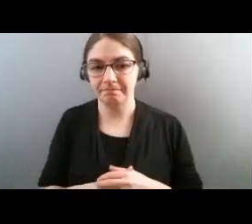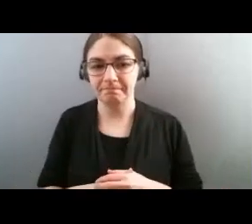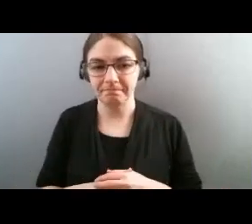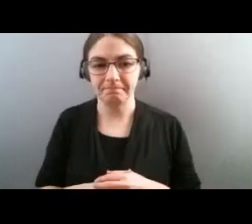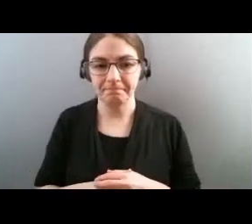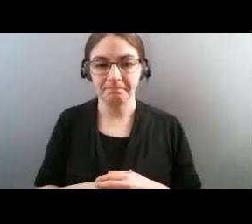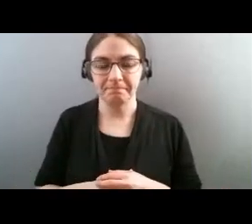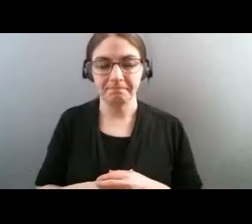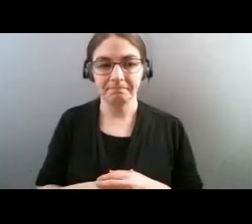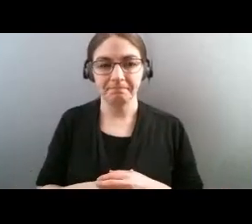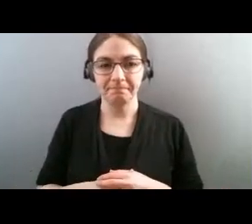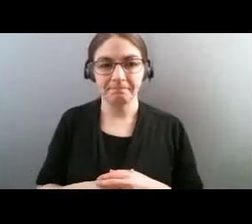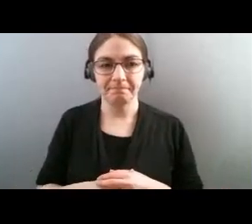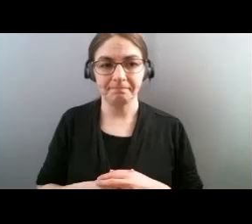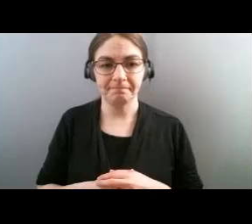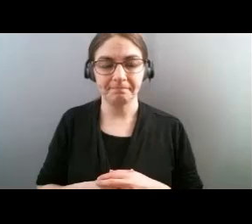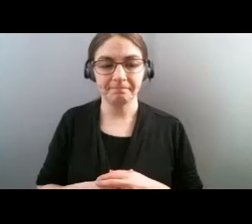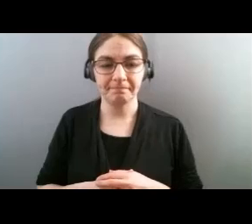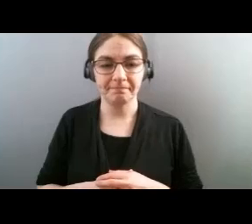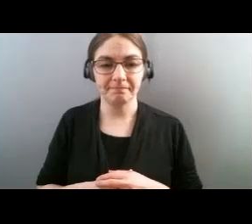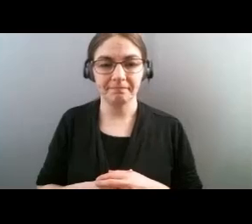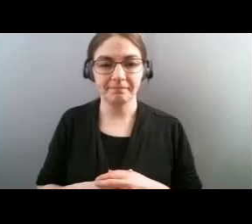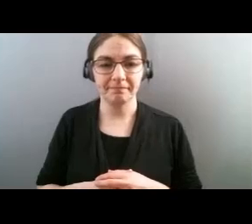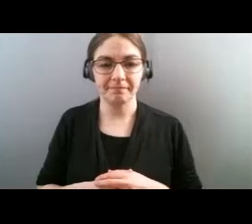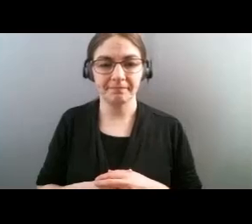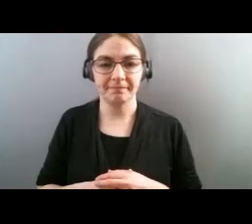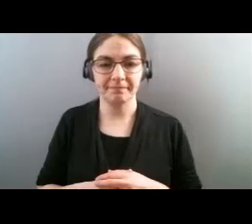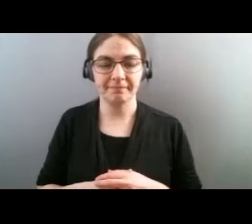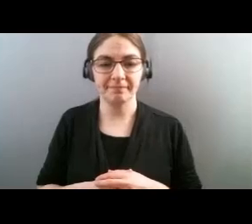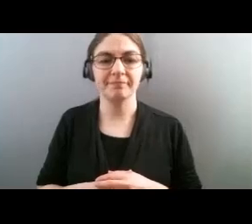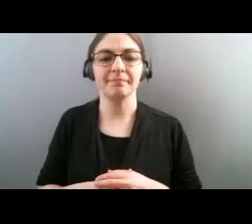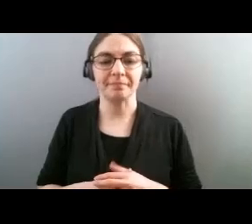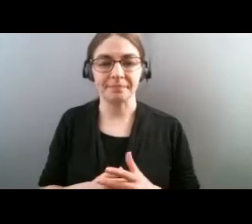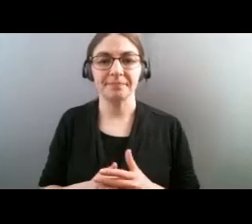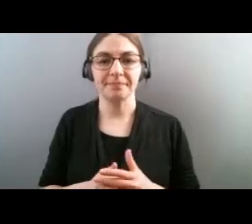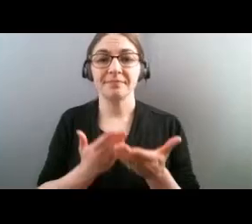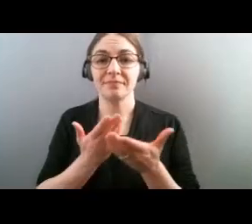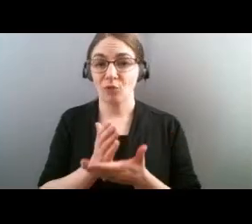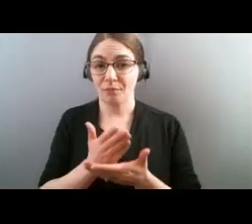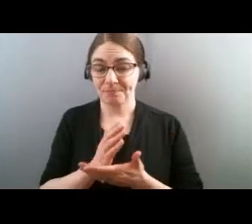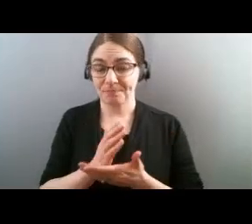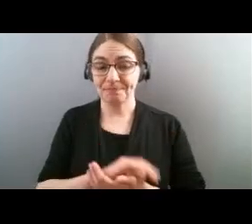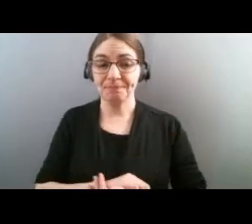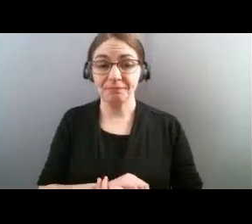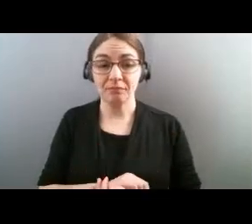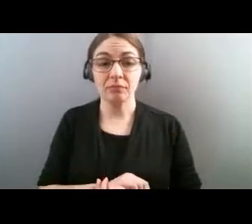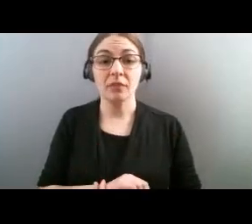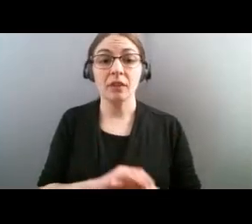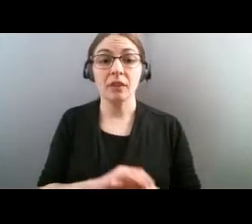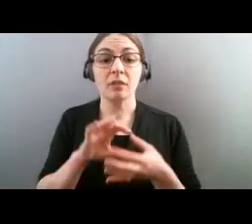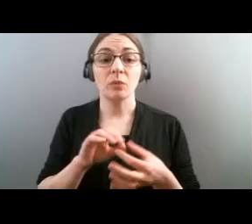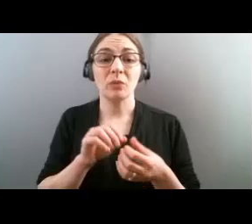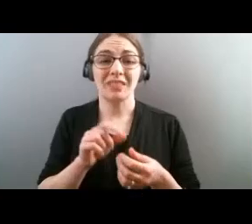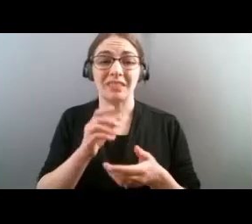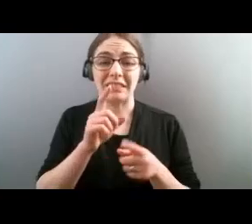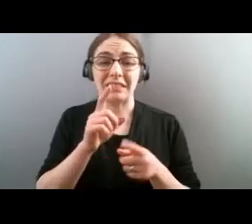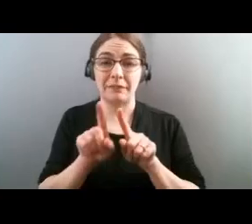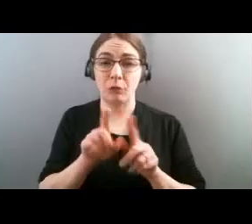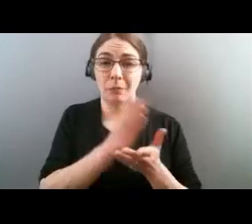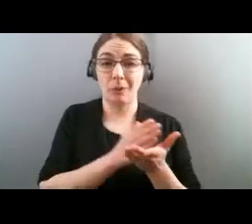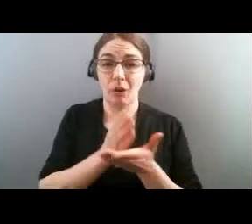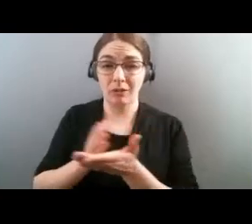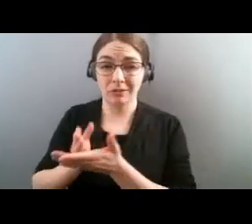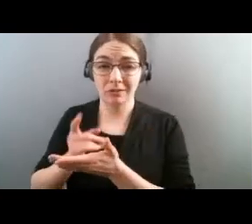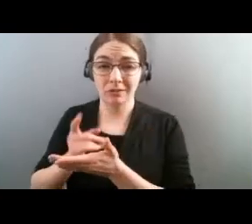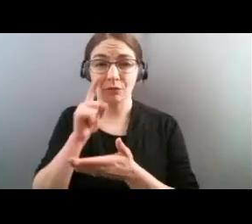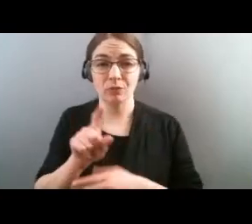All right, so as far as the components for the needs